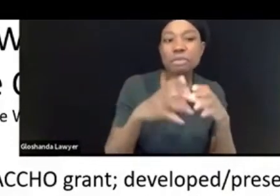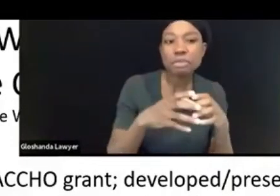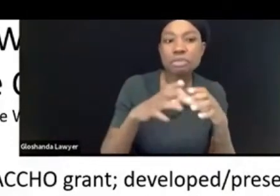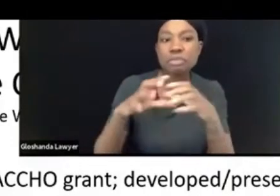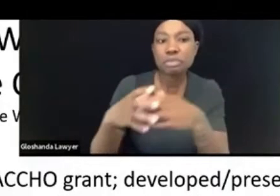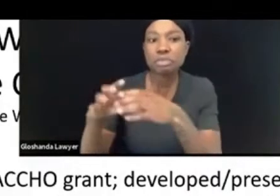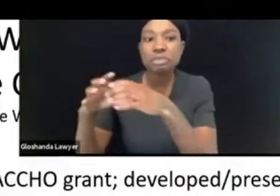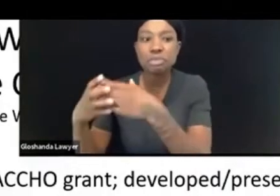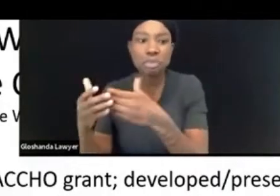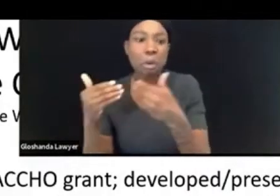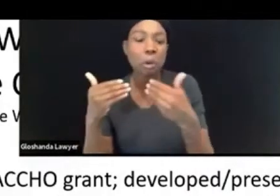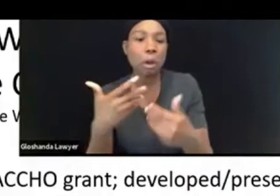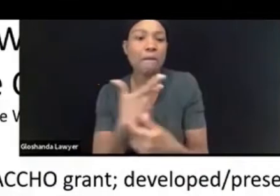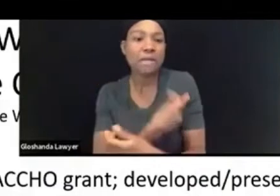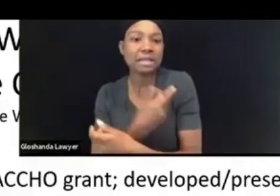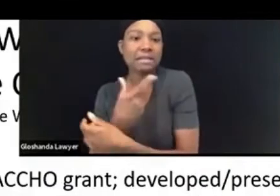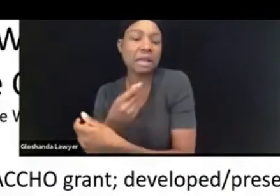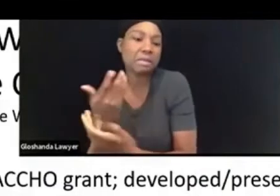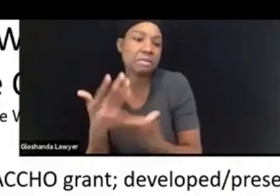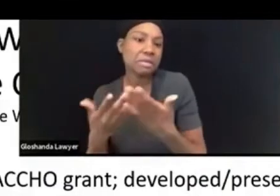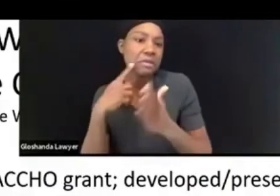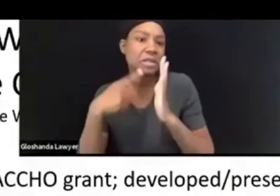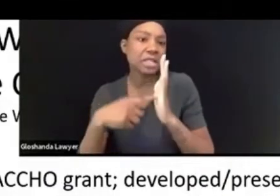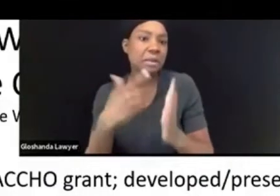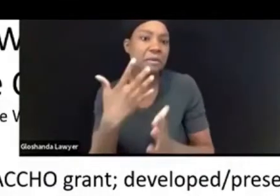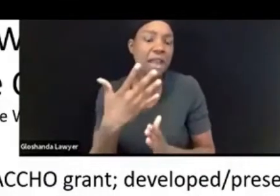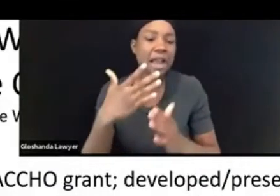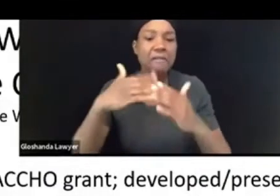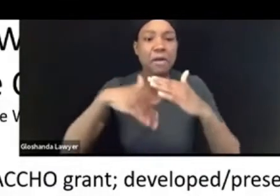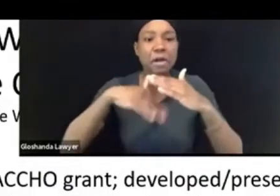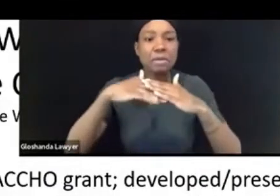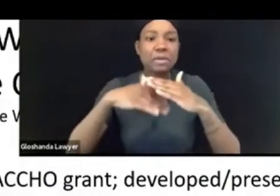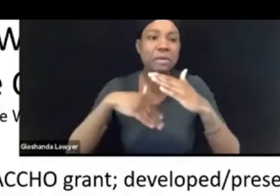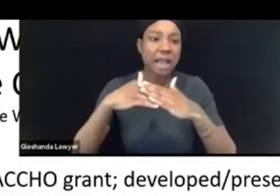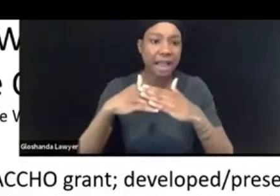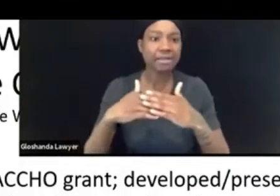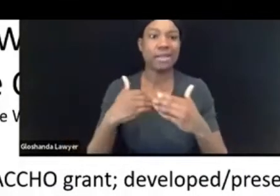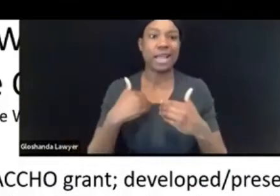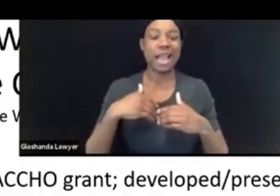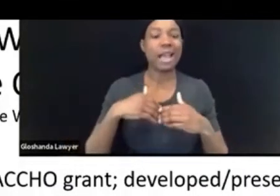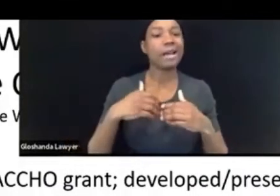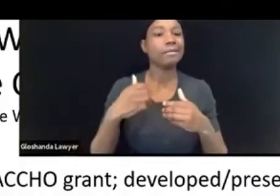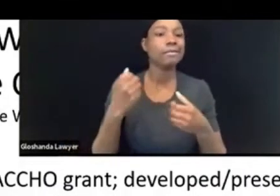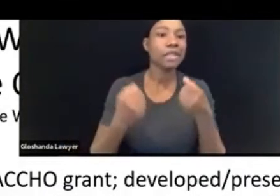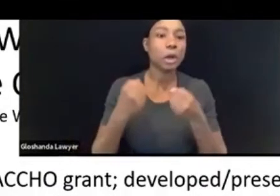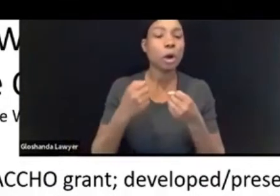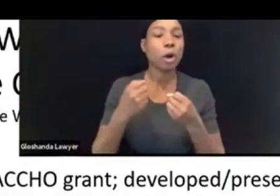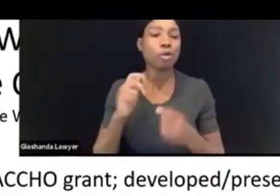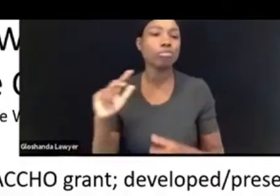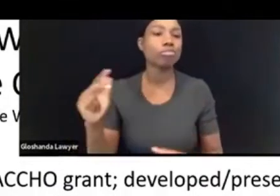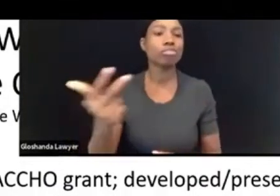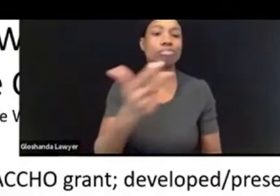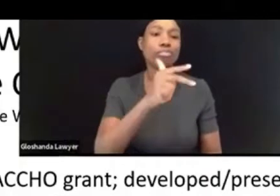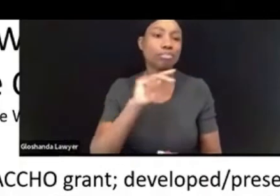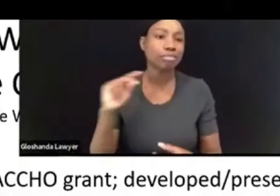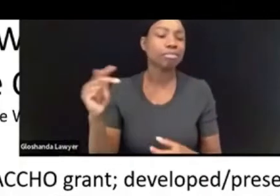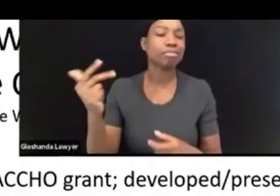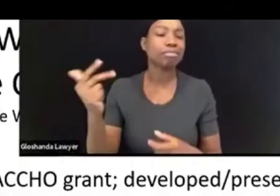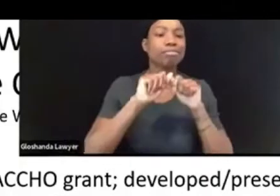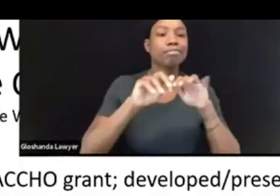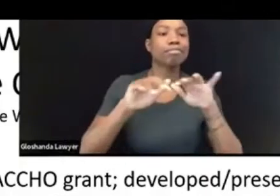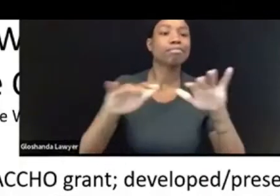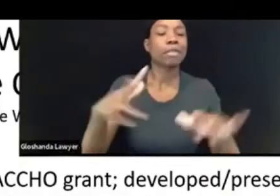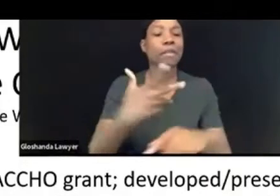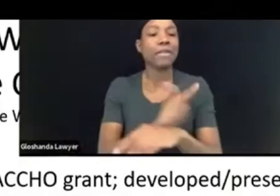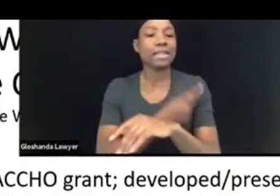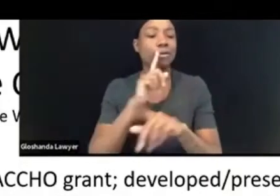or festival events in our community. We realized that our fixed sites were no longer working, and this is pretty much across the country.